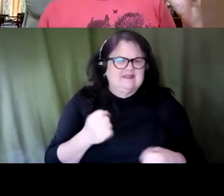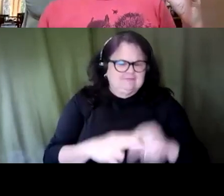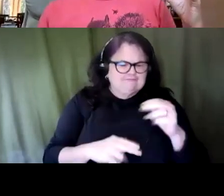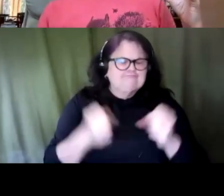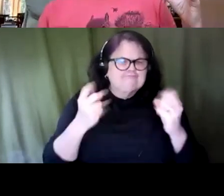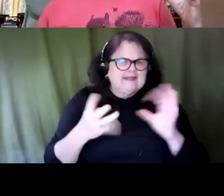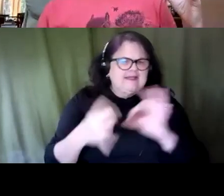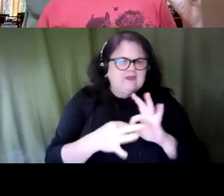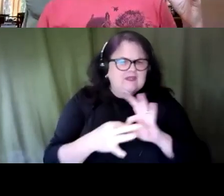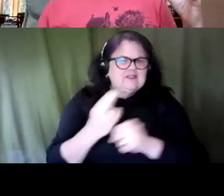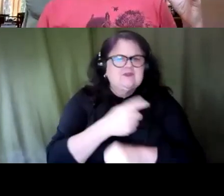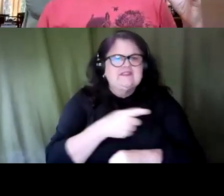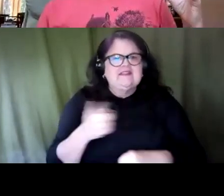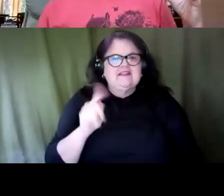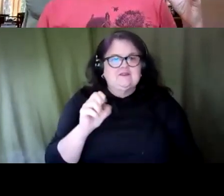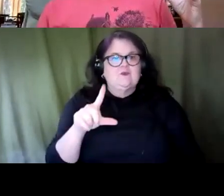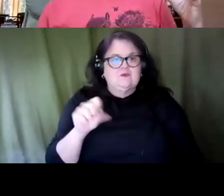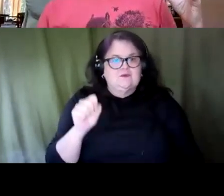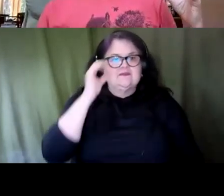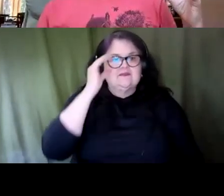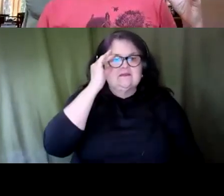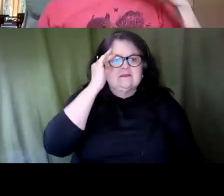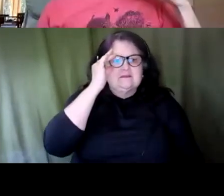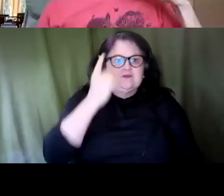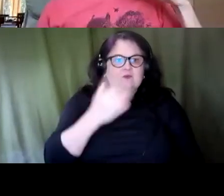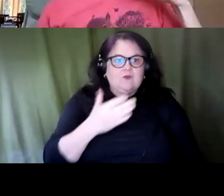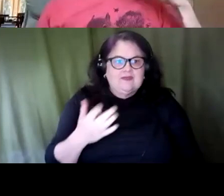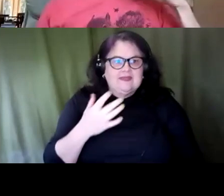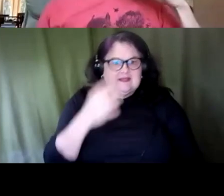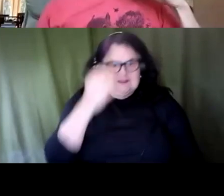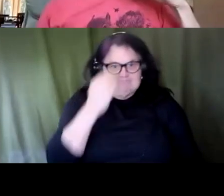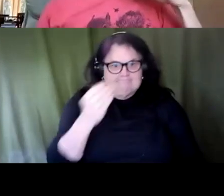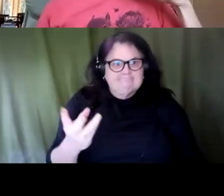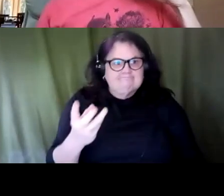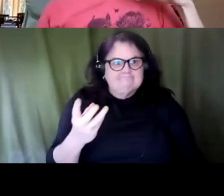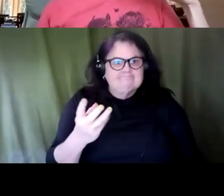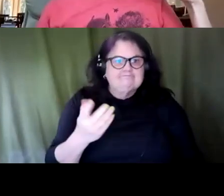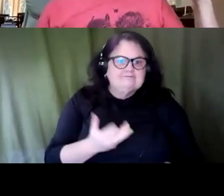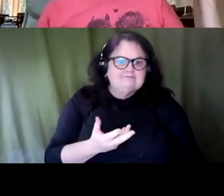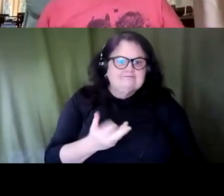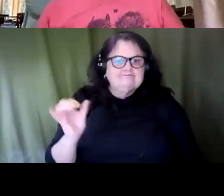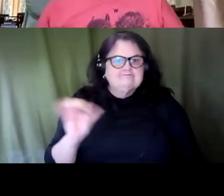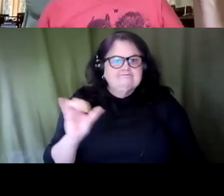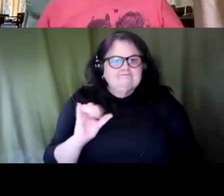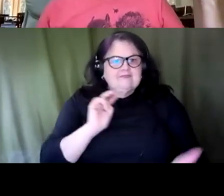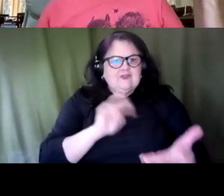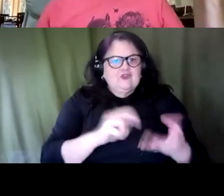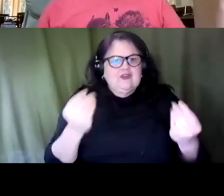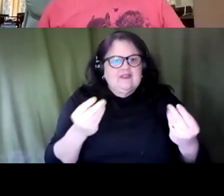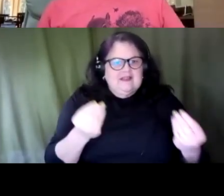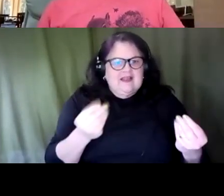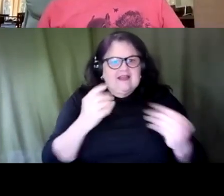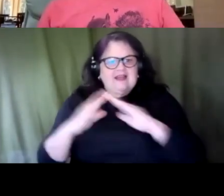these tools. And one thing to note is that in a way, you should look at the land and the house and just say,